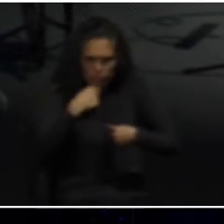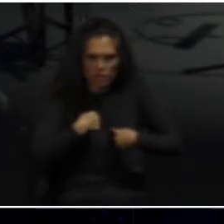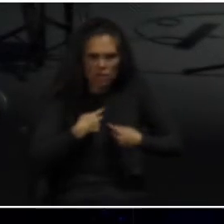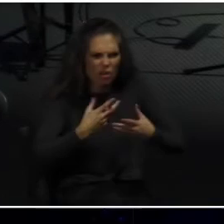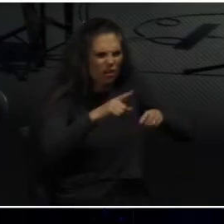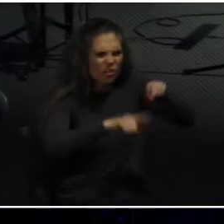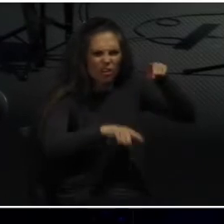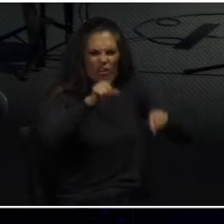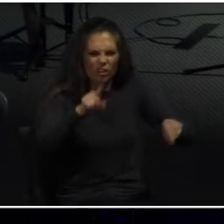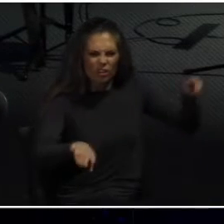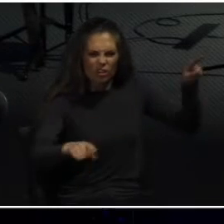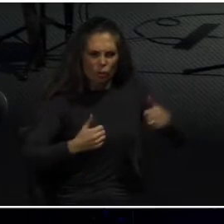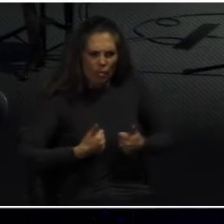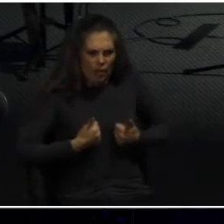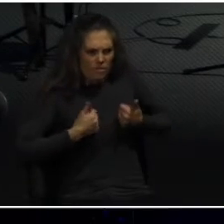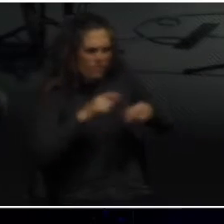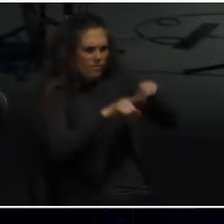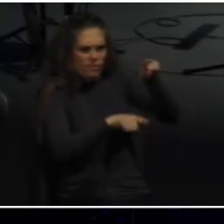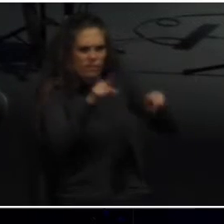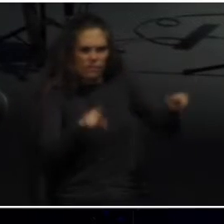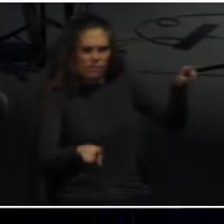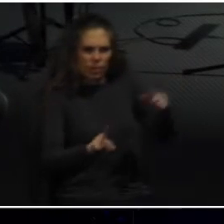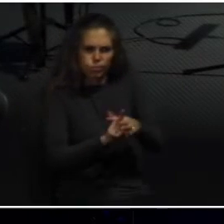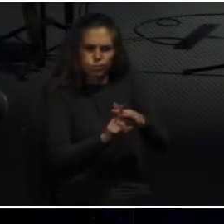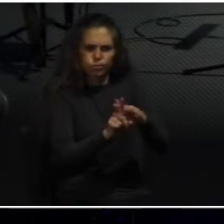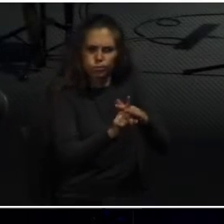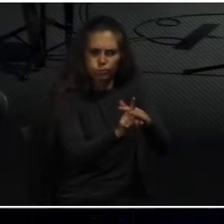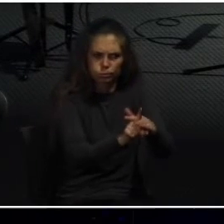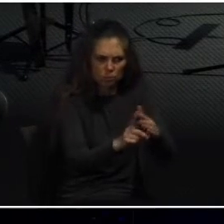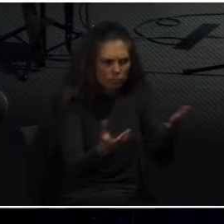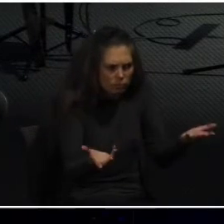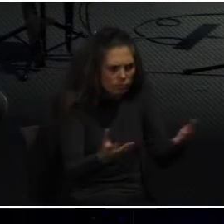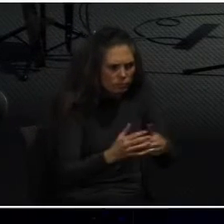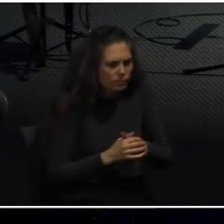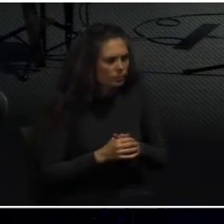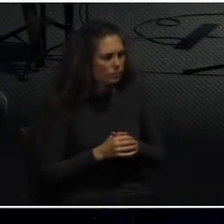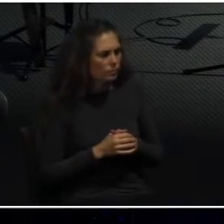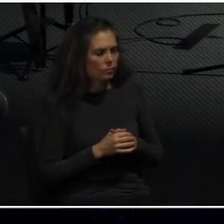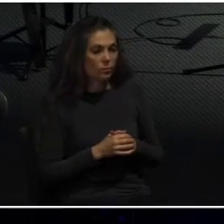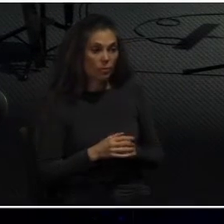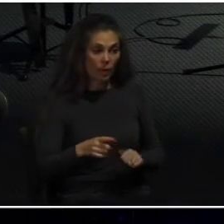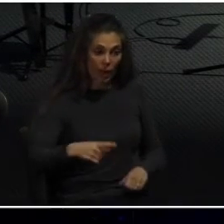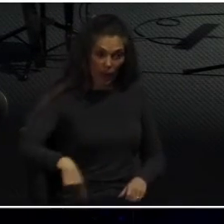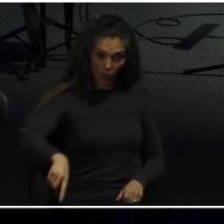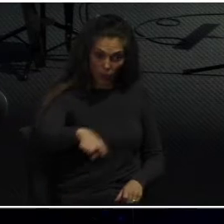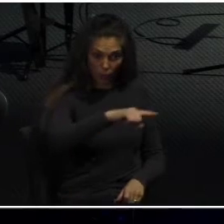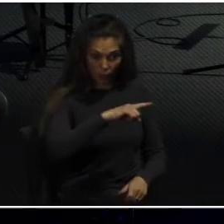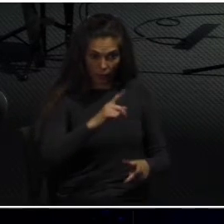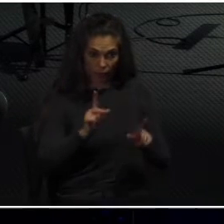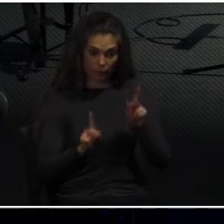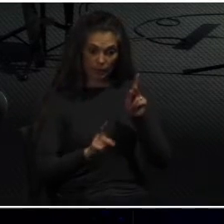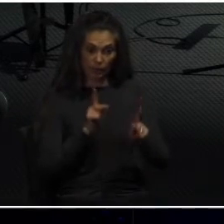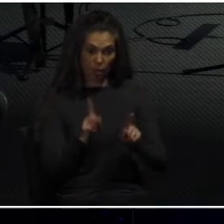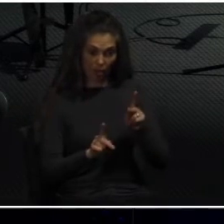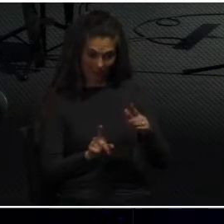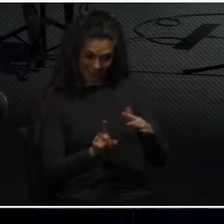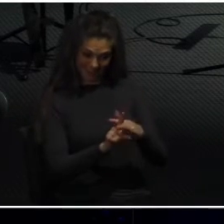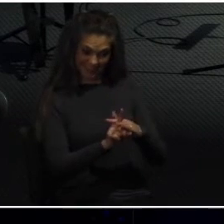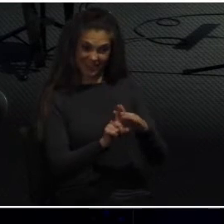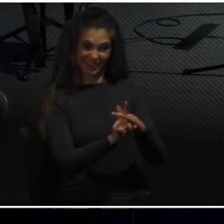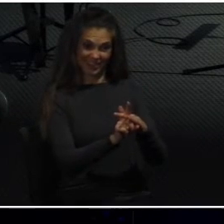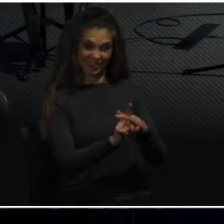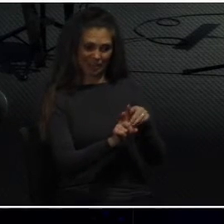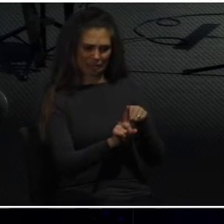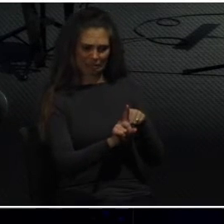what life brings to us. And as humans, we then try to deal with these hurts. We try to deal with